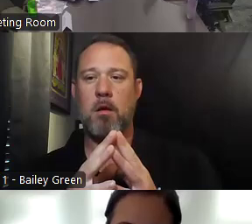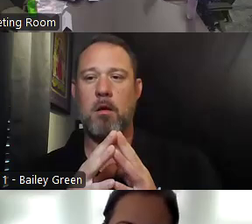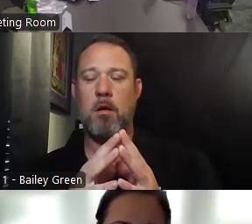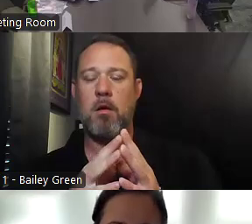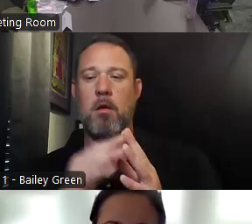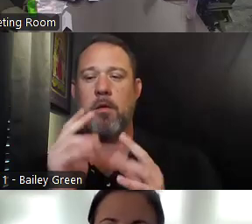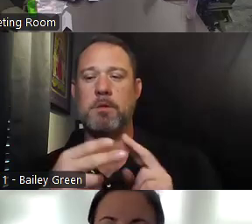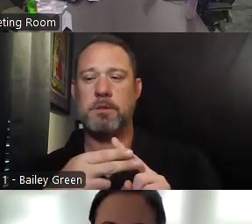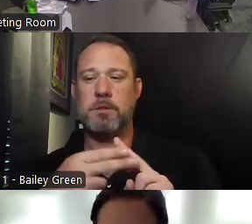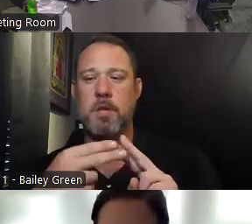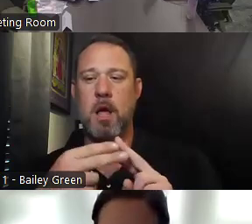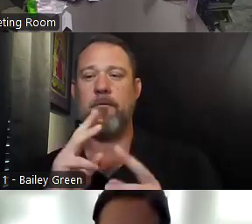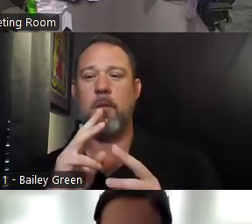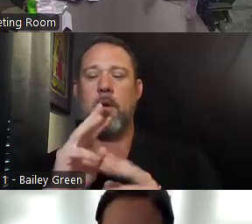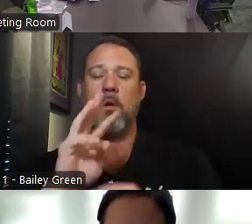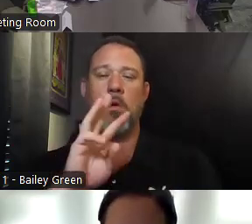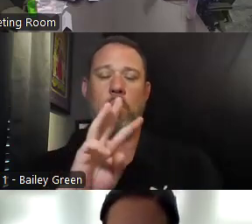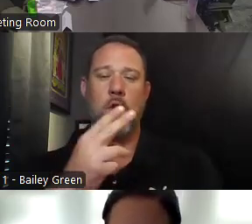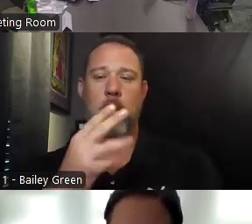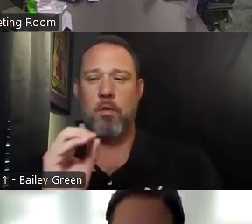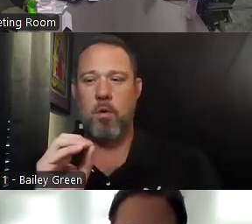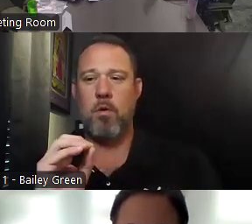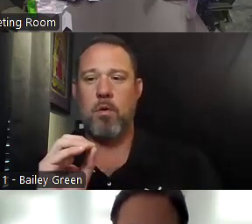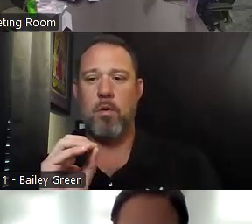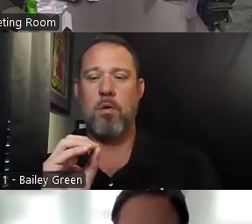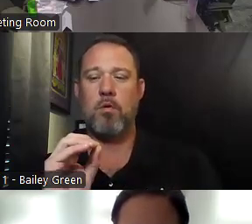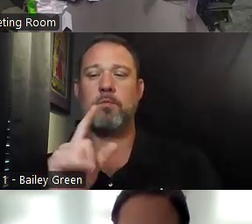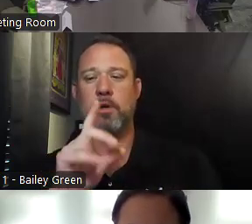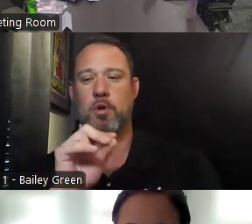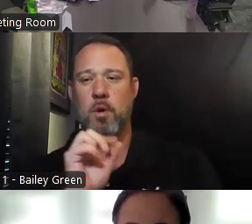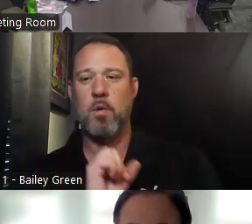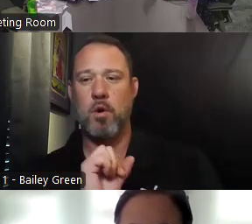slide comes from the World Health Organization, who's also been doing work in this space.